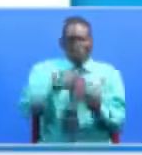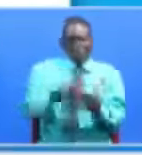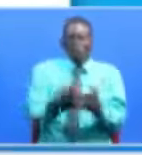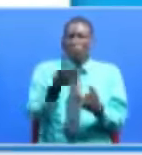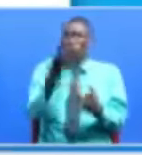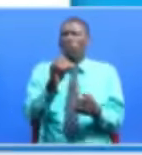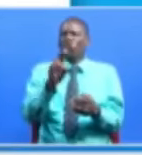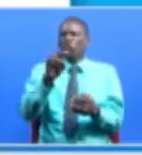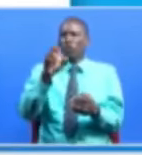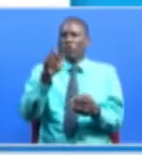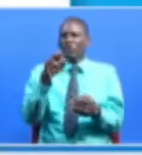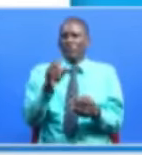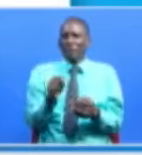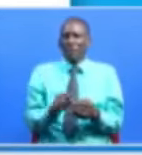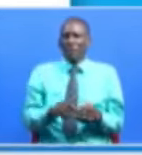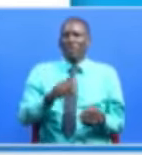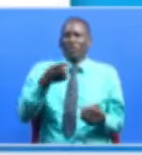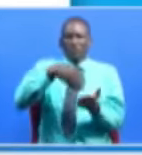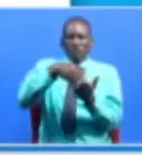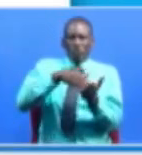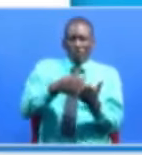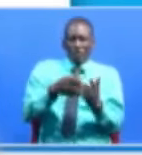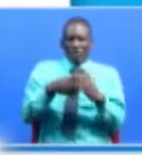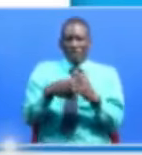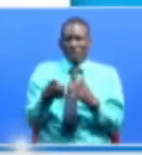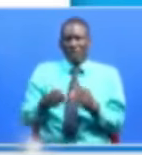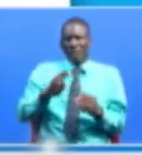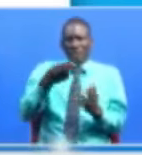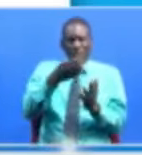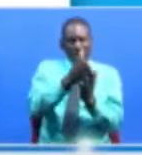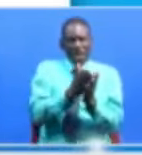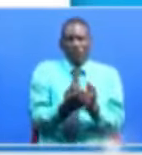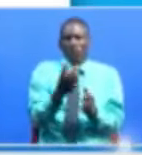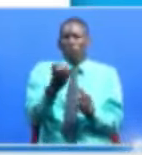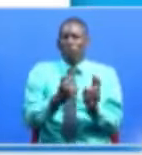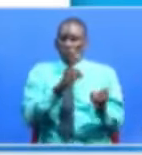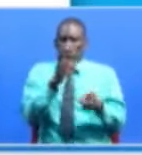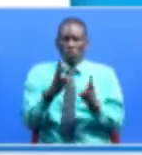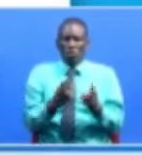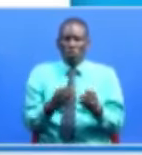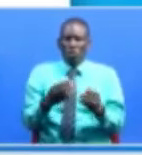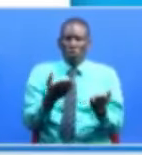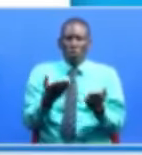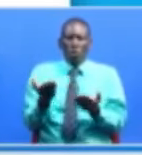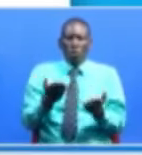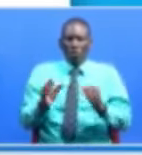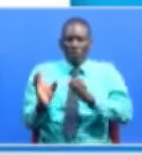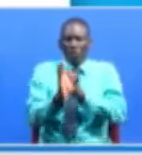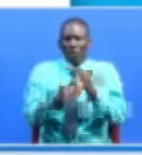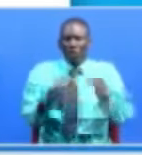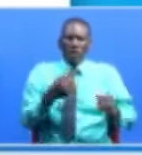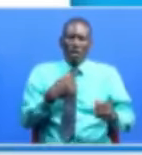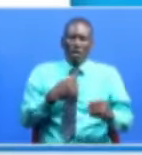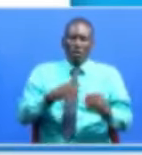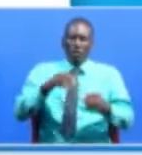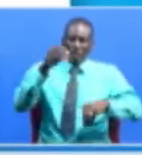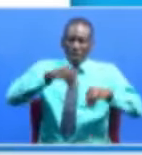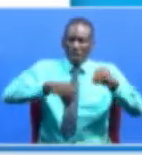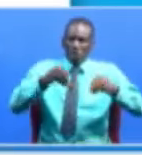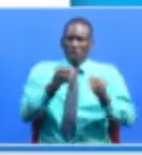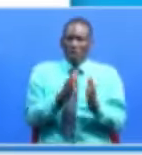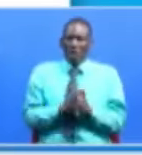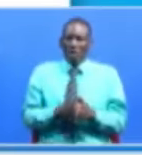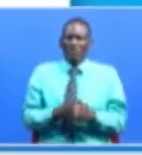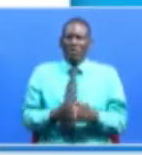The fast pace of weakening started in the second half of 2022, when the country held its general election, and the steepest